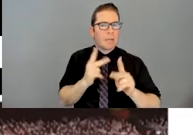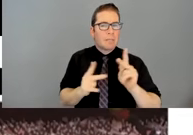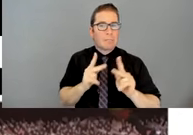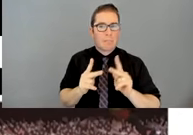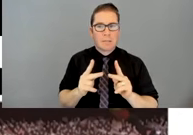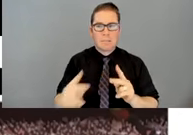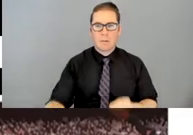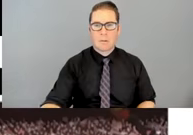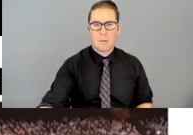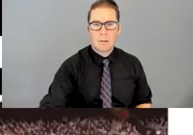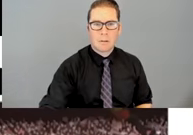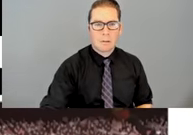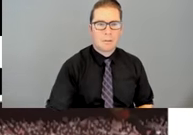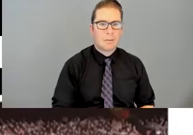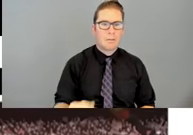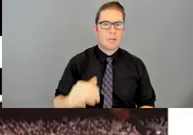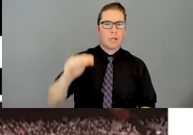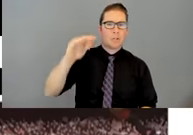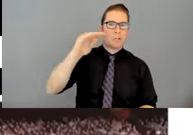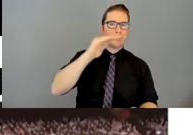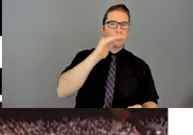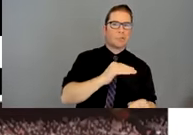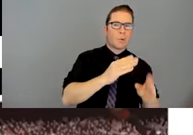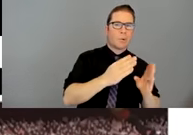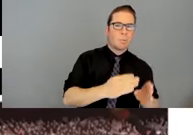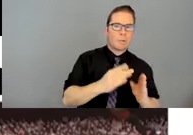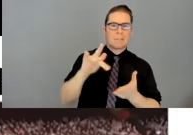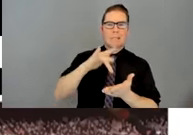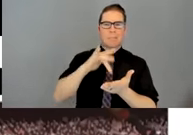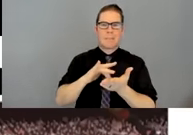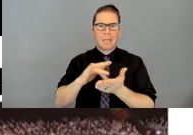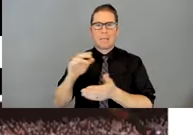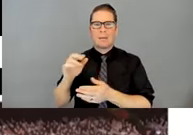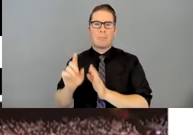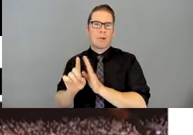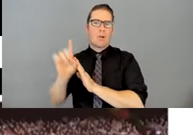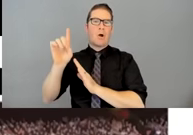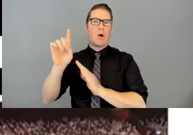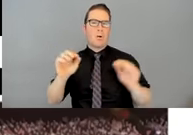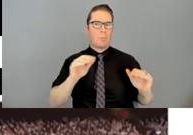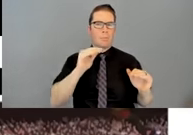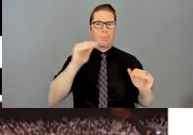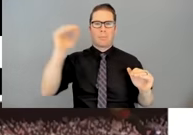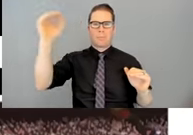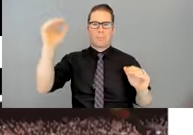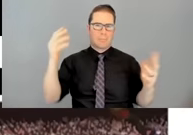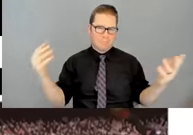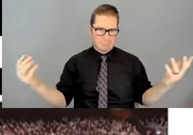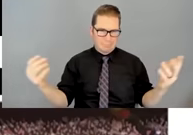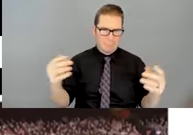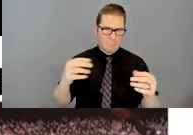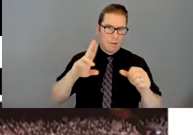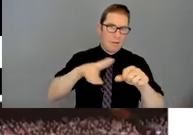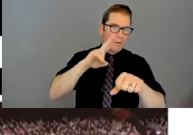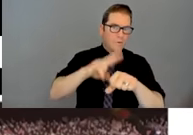a short person and a medium-sized person and a tall person. And of course the short person needs